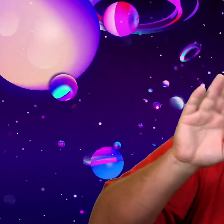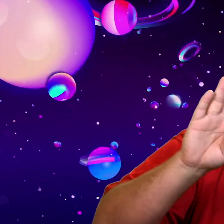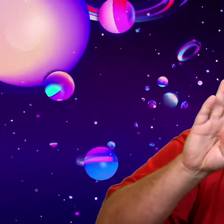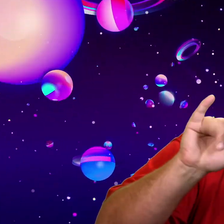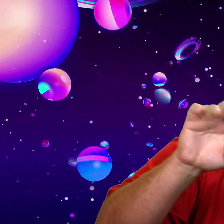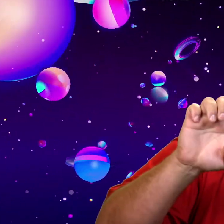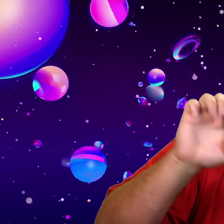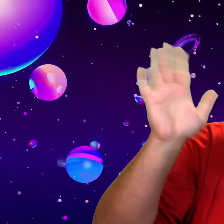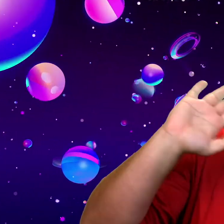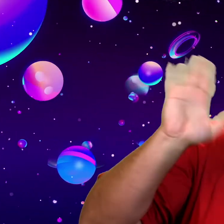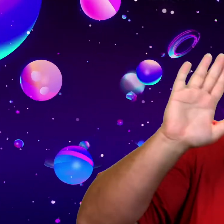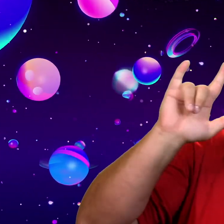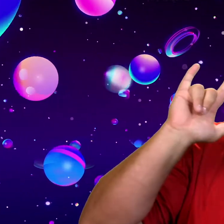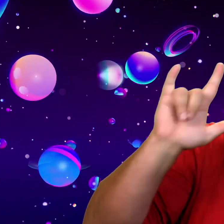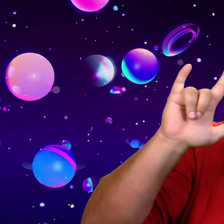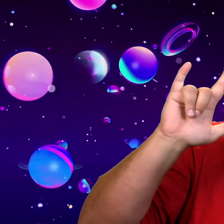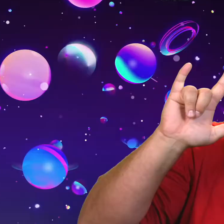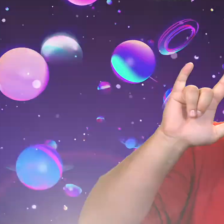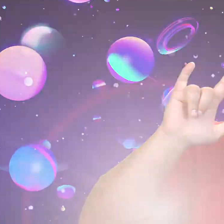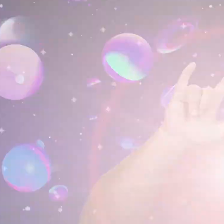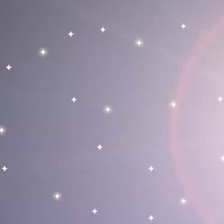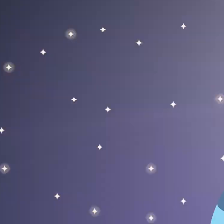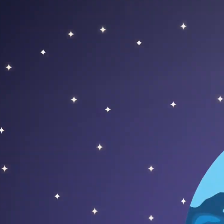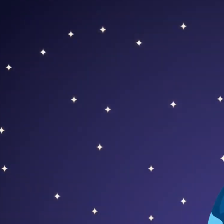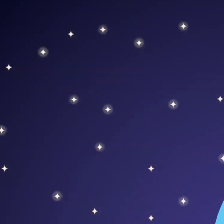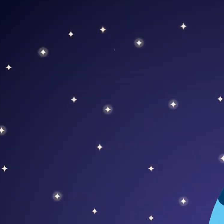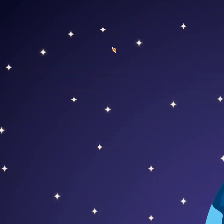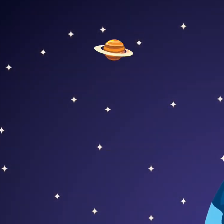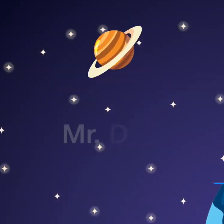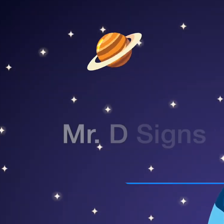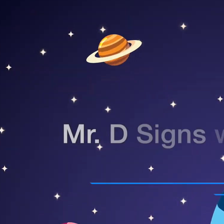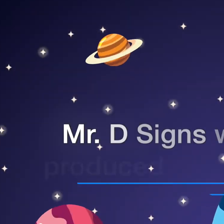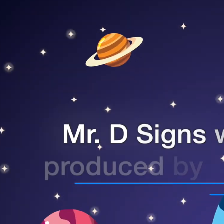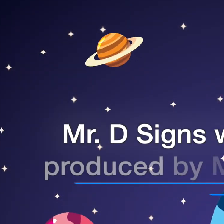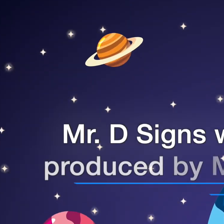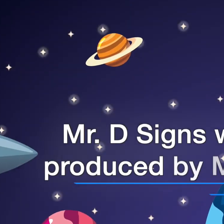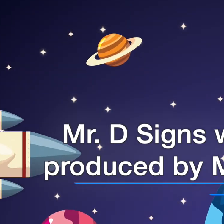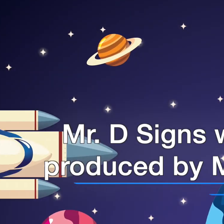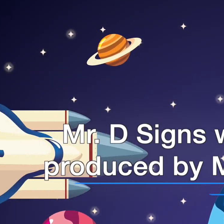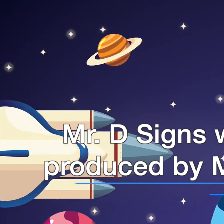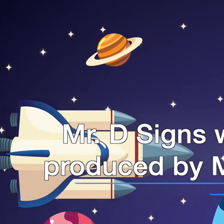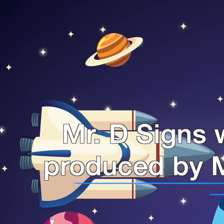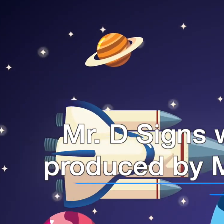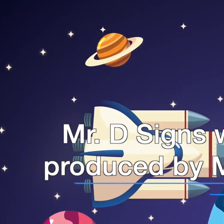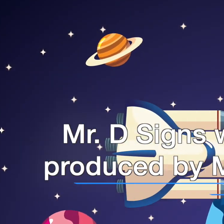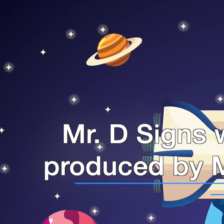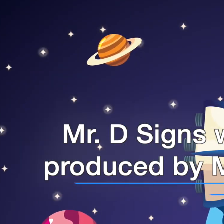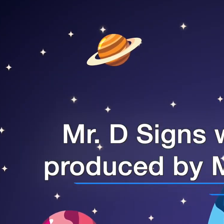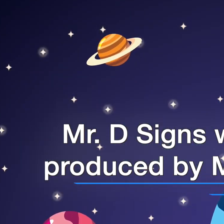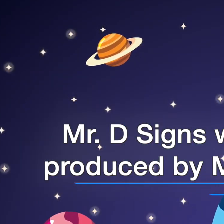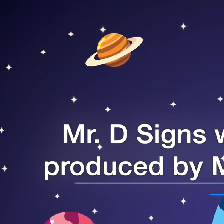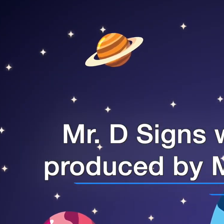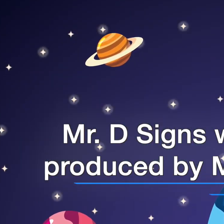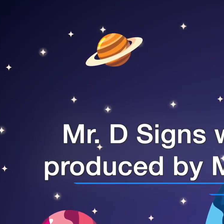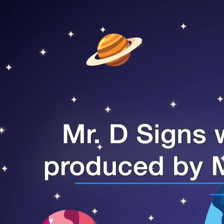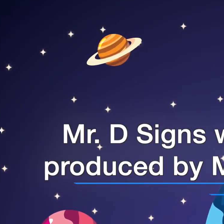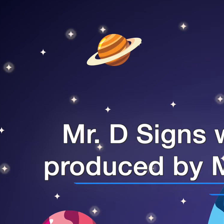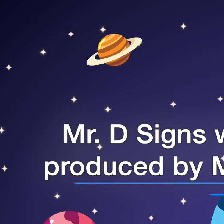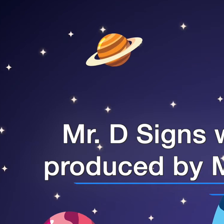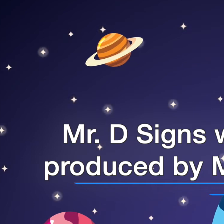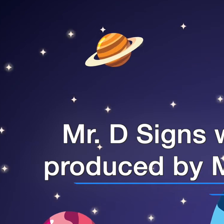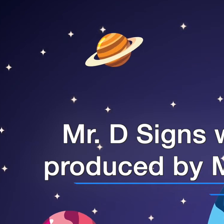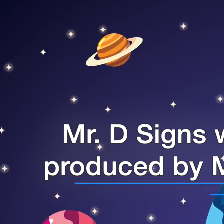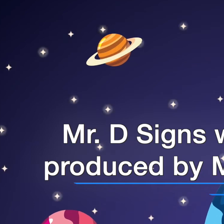Bye! Bye! Bye. Bye! Bye. Bye. Bye-bye!